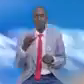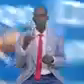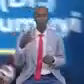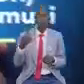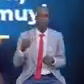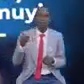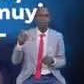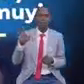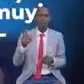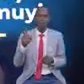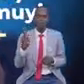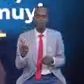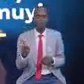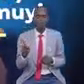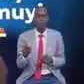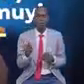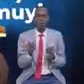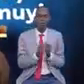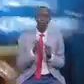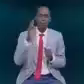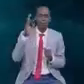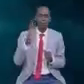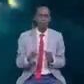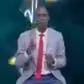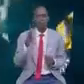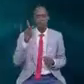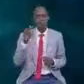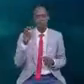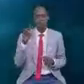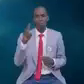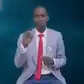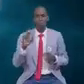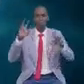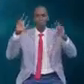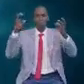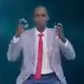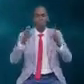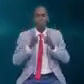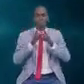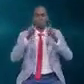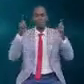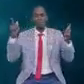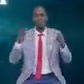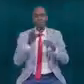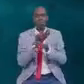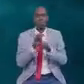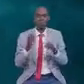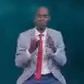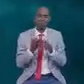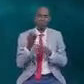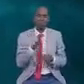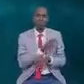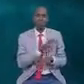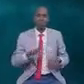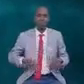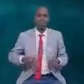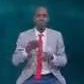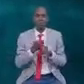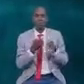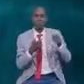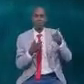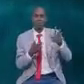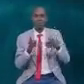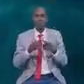GCK, hosted by Pastor Dr. W.F. Kumuyi, titled Supernatural Freedom Through Christ, from May 25th to